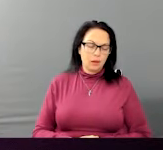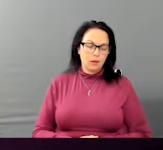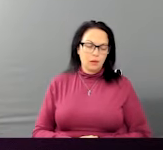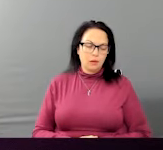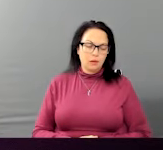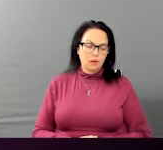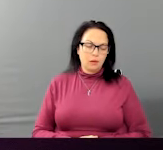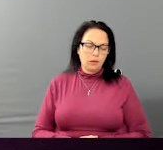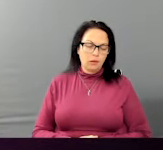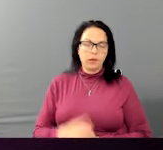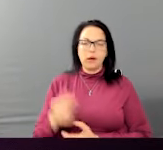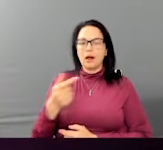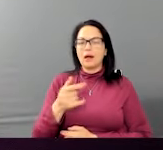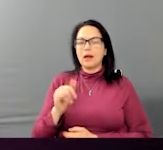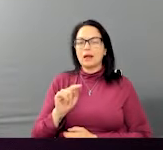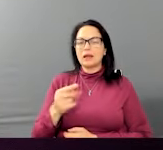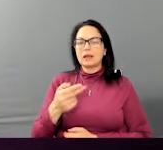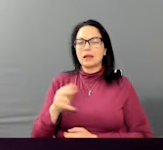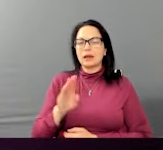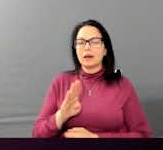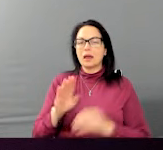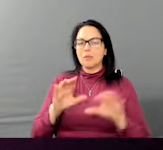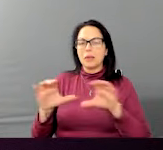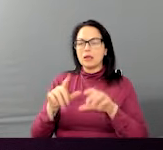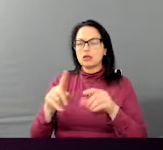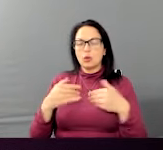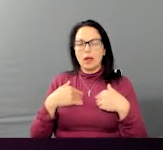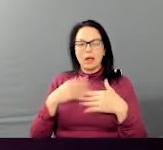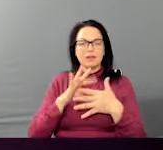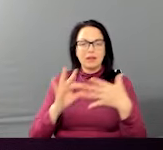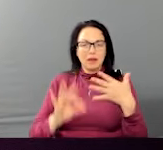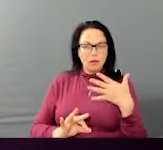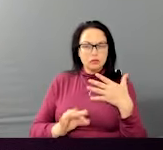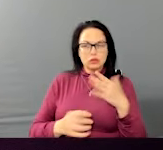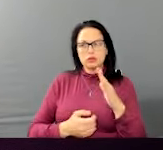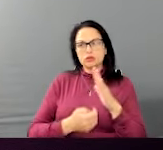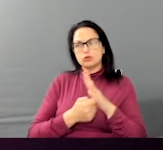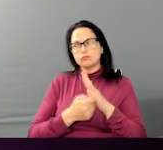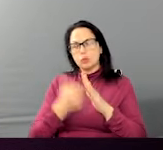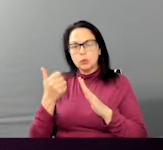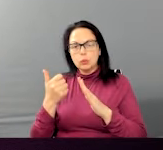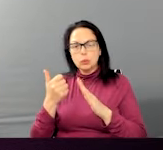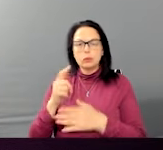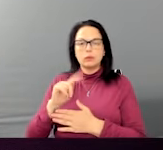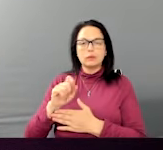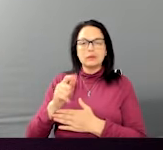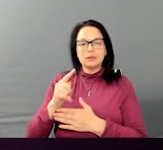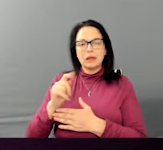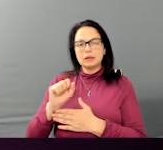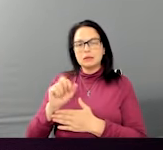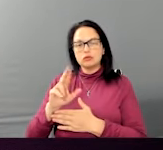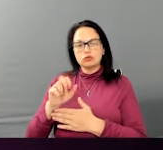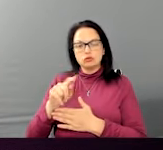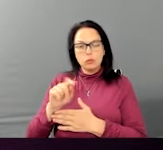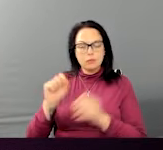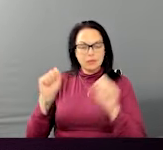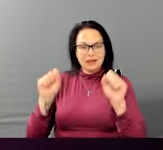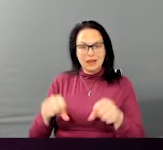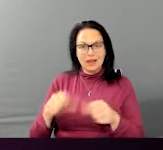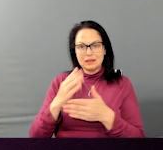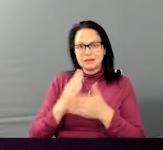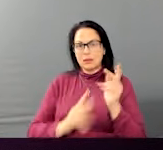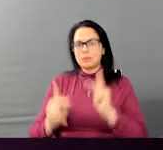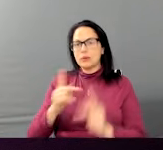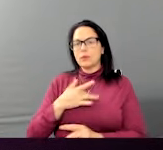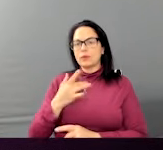also GitHub Actions, TypeScript. You actually have the option to remove the TypeScript if you don't want to do that. Some people still feel that way, and